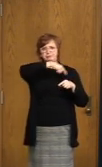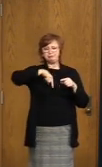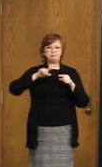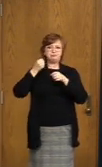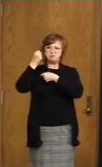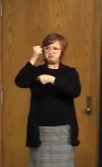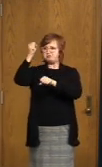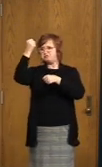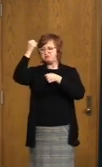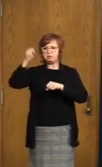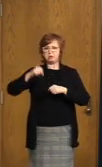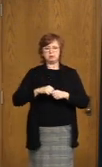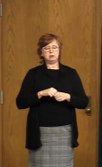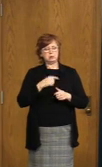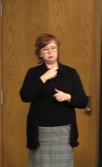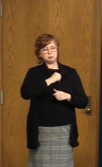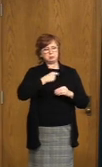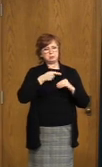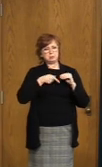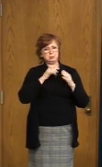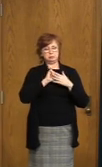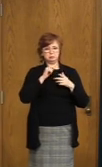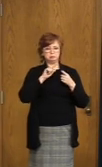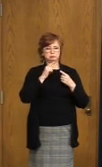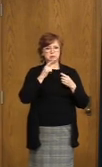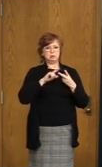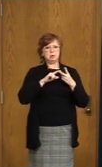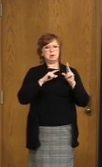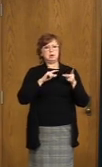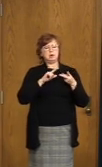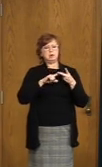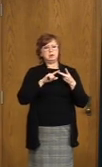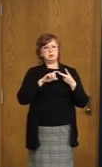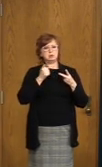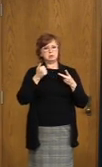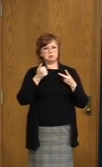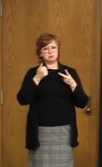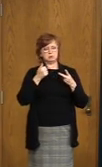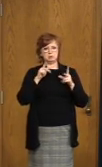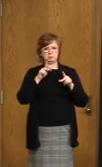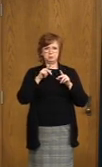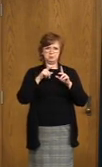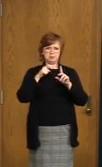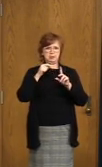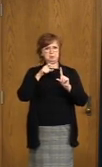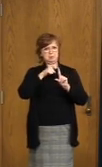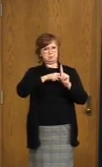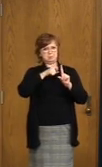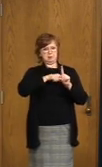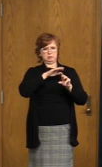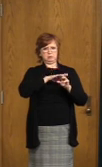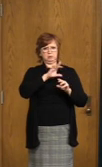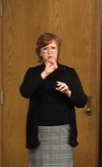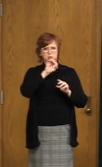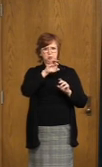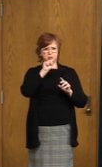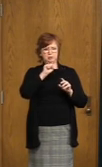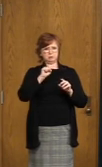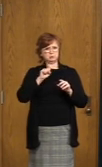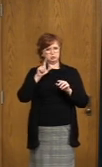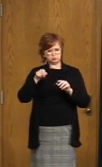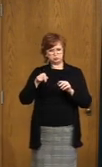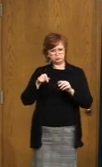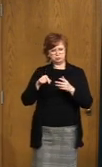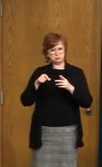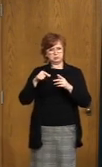and making him a sort of part of their rallying cry and focusing on him rather than elected officials, do you feel like it's the